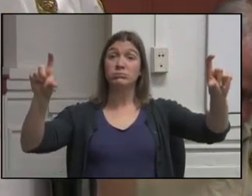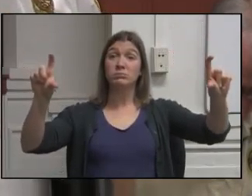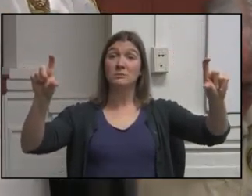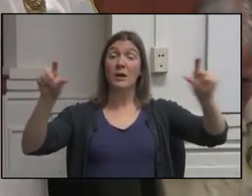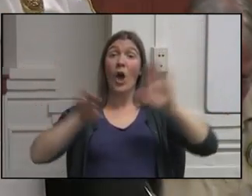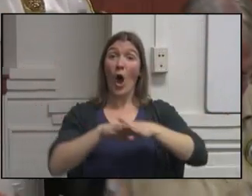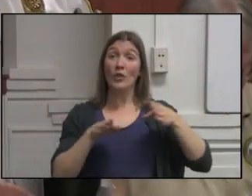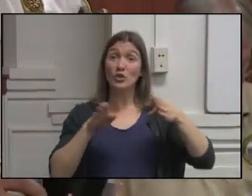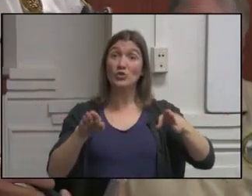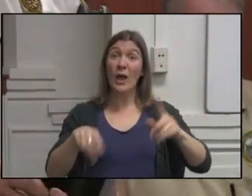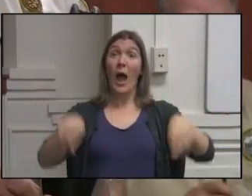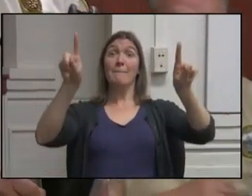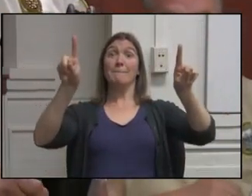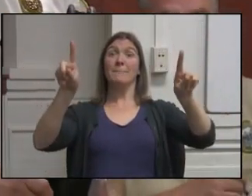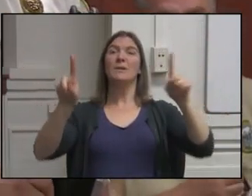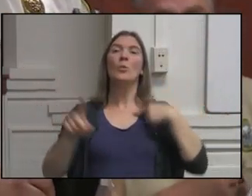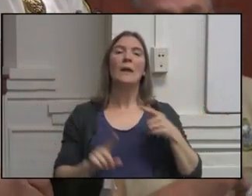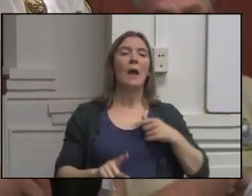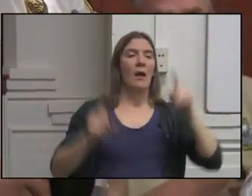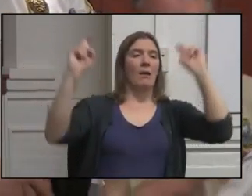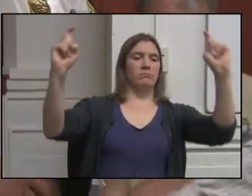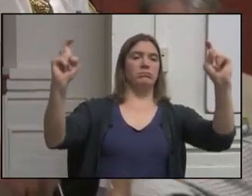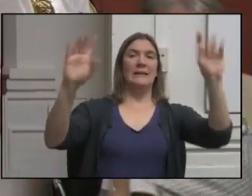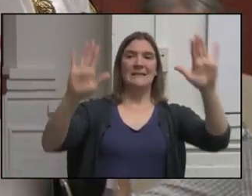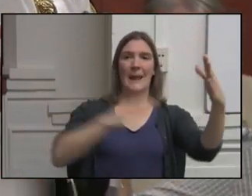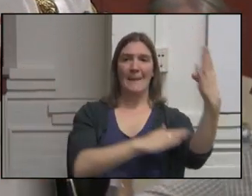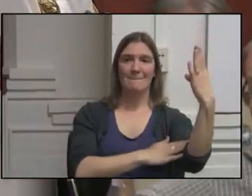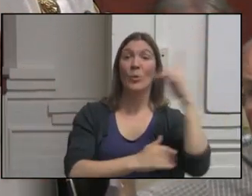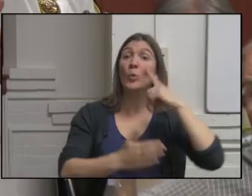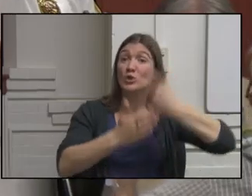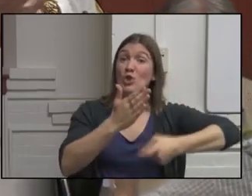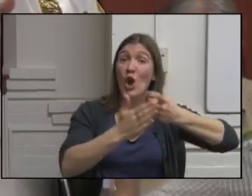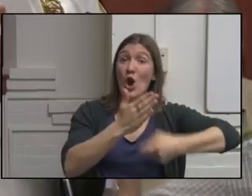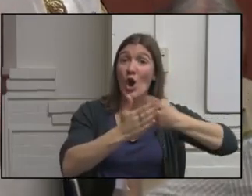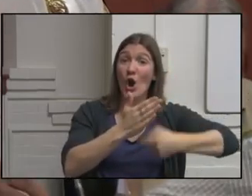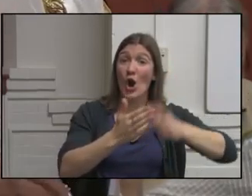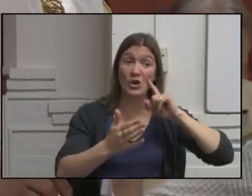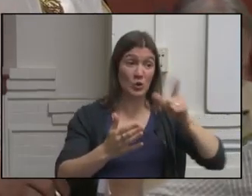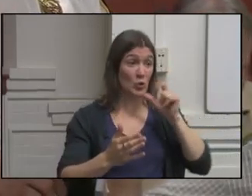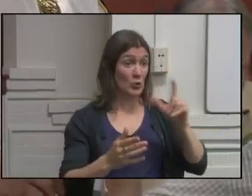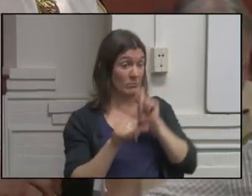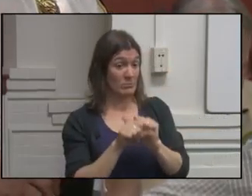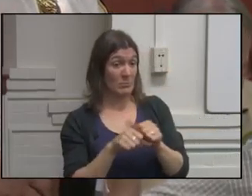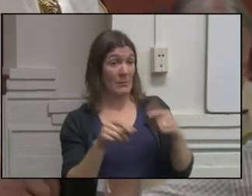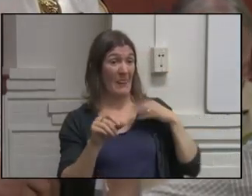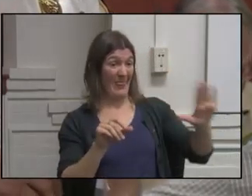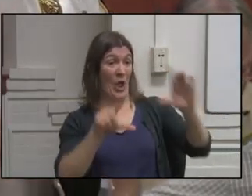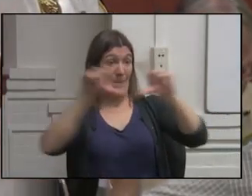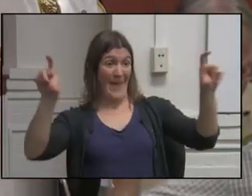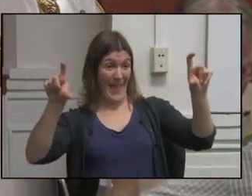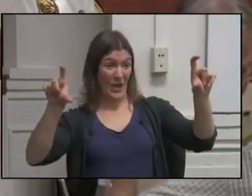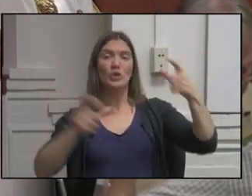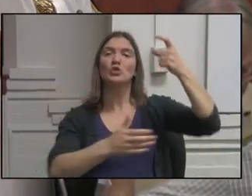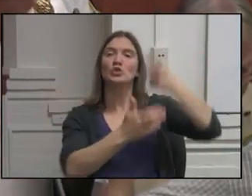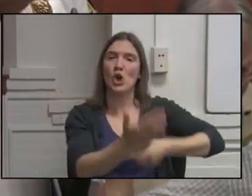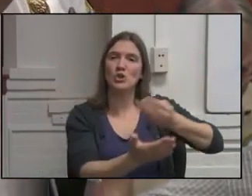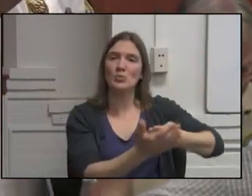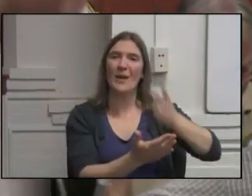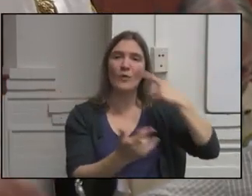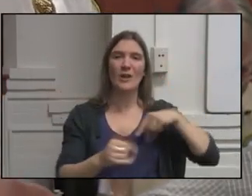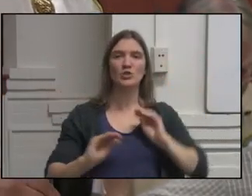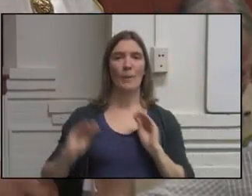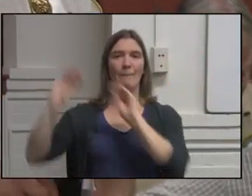fire department hangs those on Sunday mornings, and we charge the permit holder a certain amount of money, and